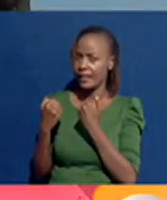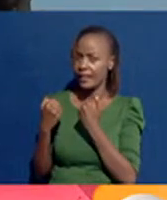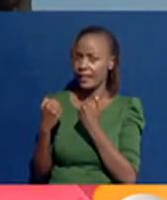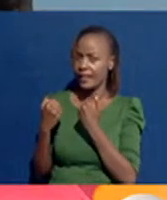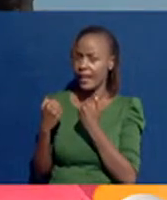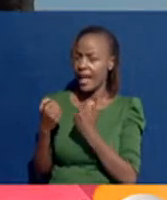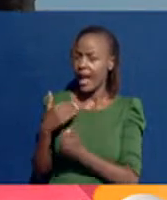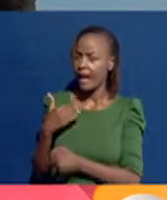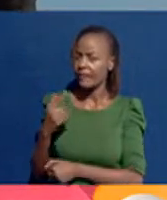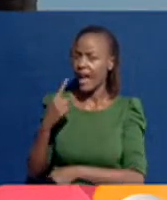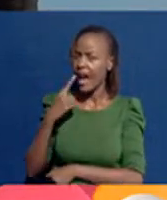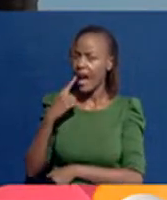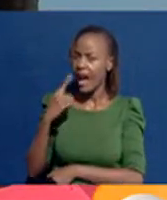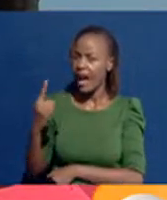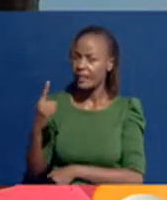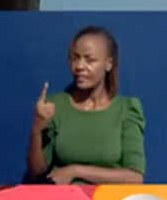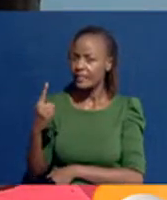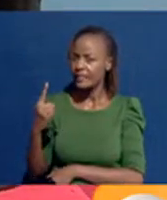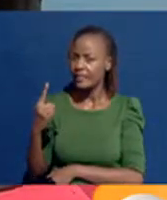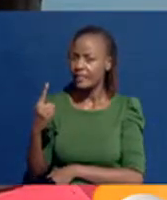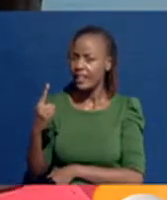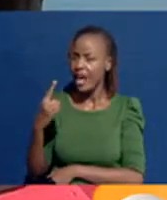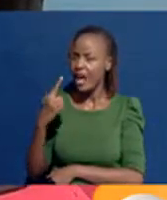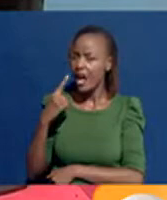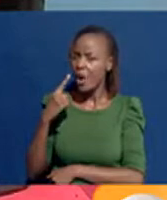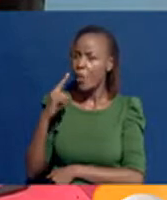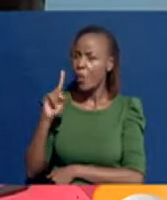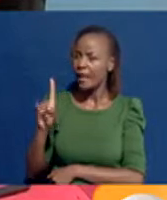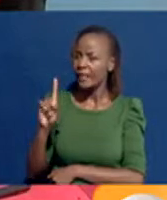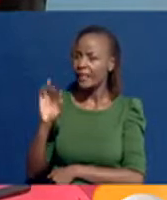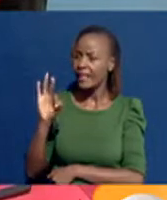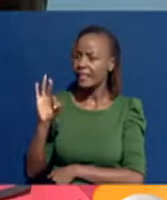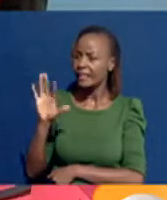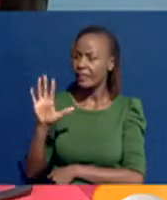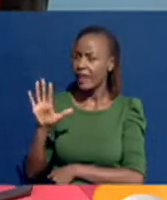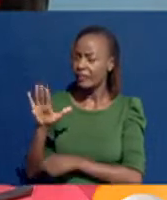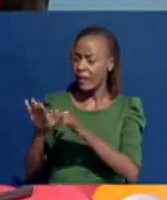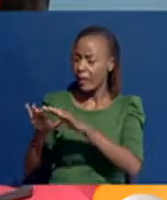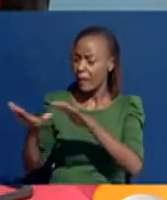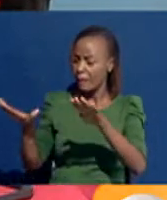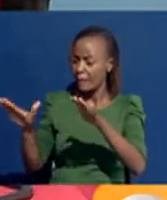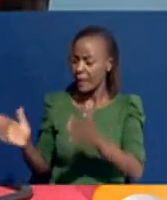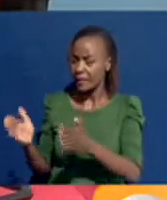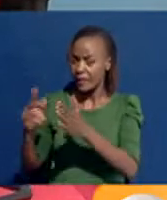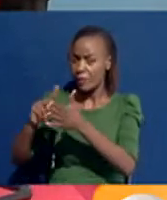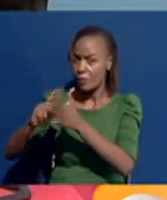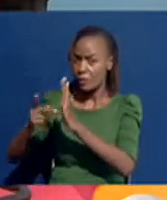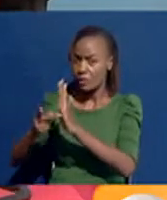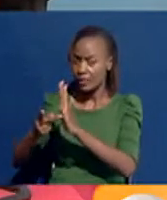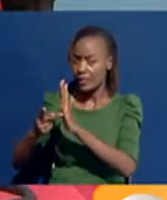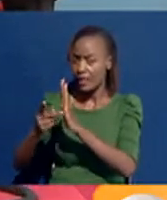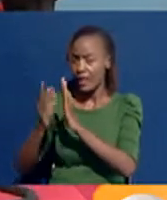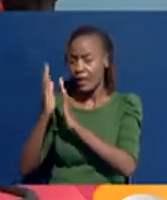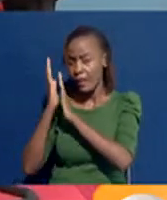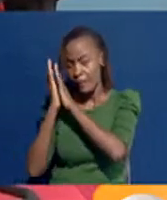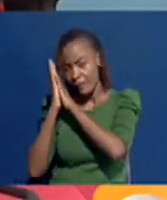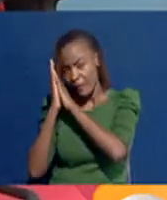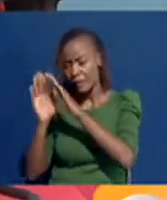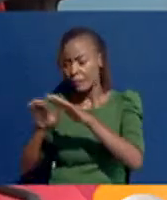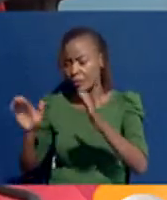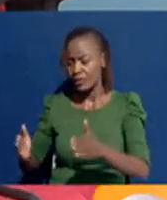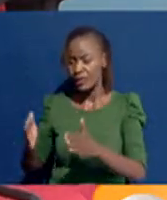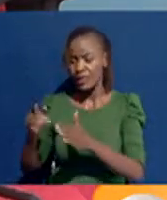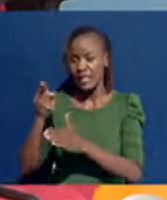a 100-bed COVID facility, 135-bed facility that was, you know, set up during the